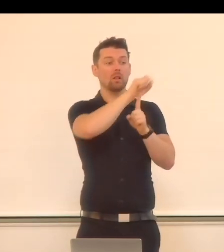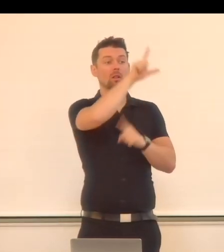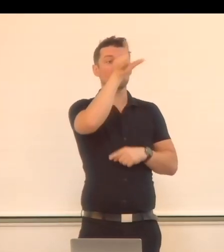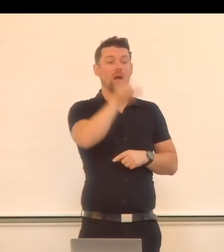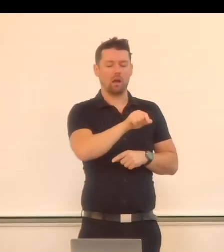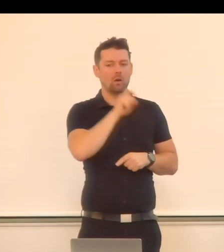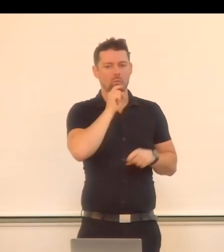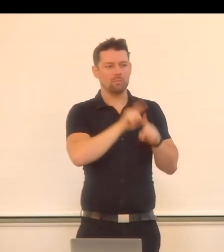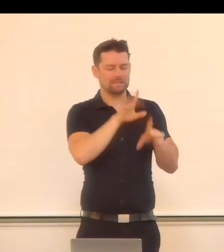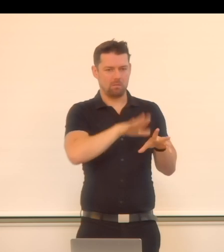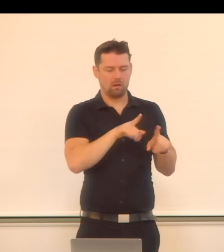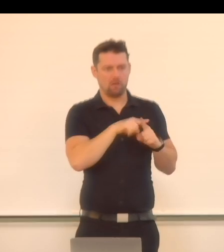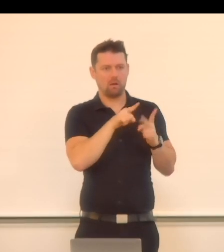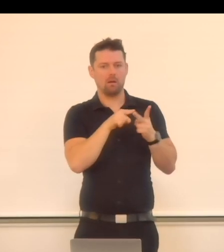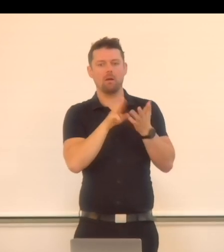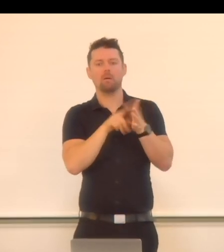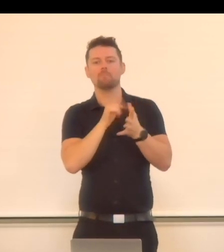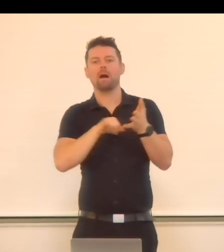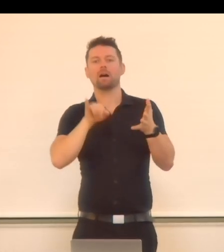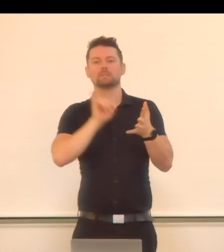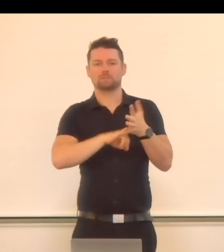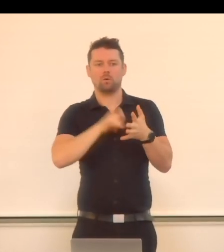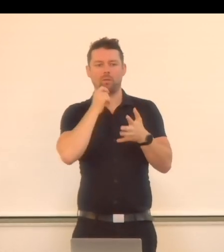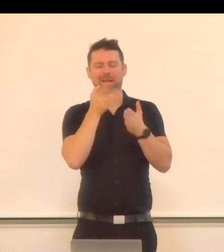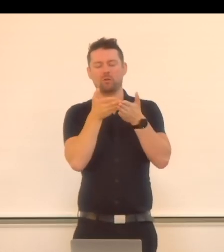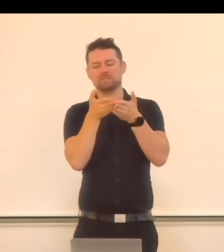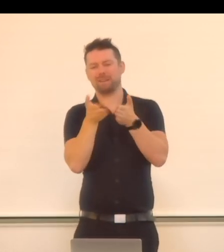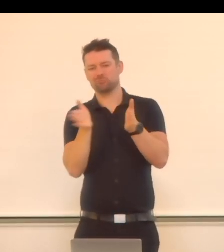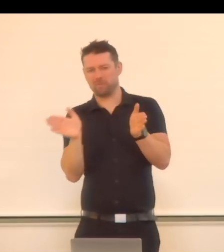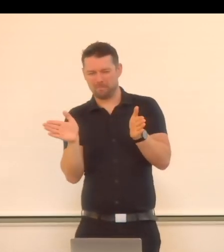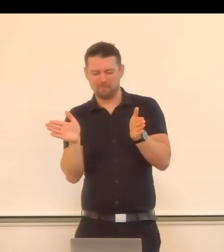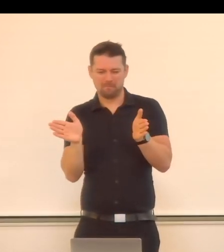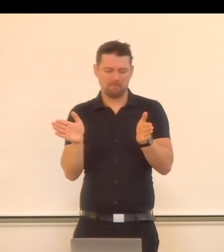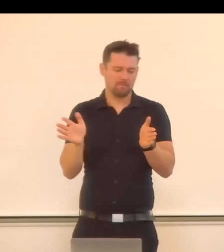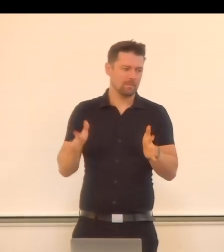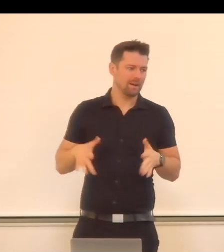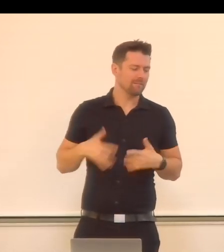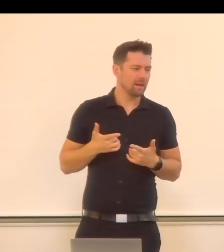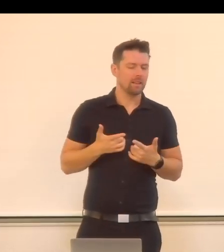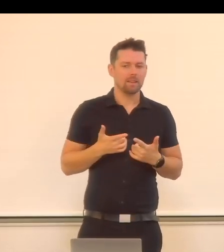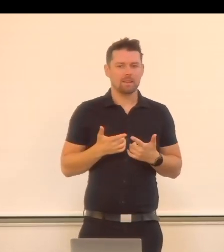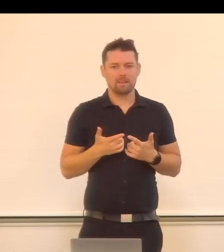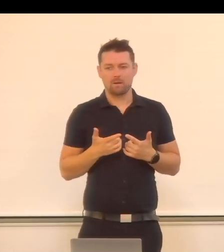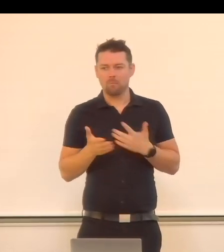that. Mars missions will be on a spectrum. I think more and more crew autonomy is something they'll work